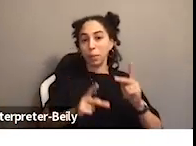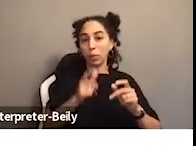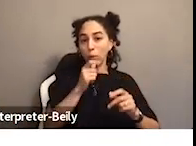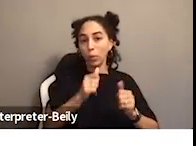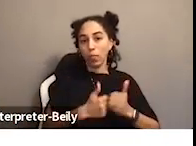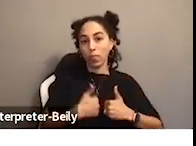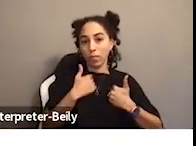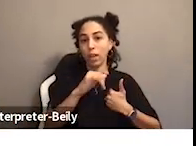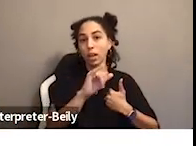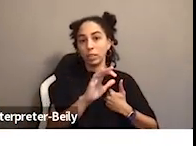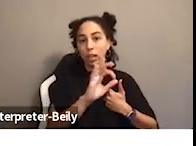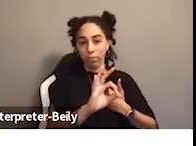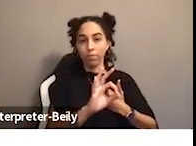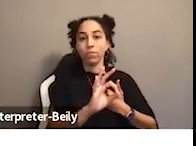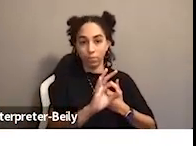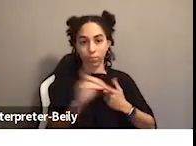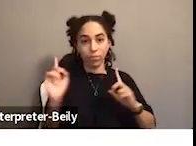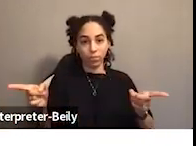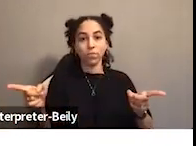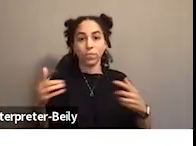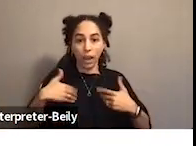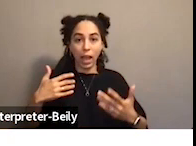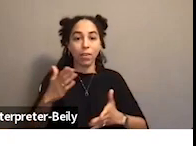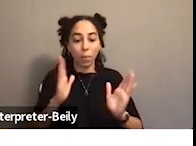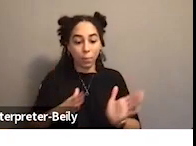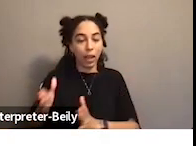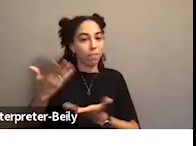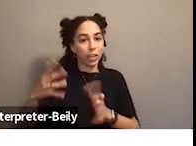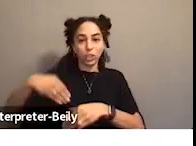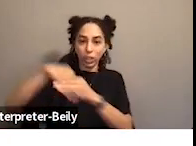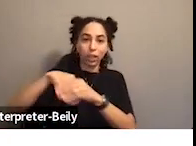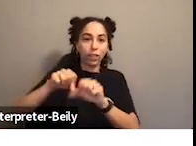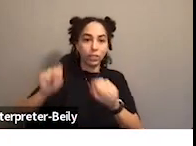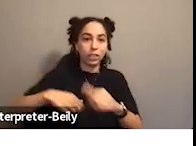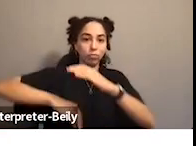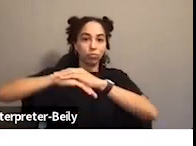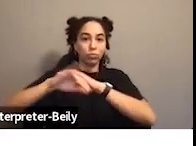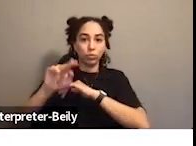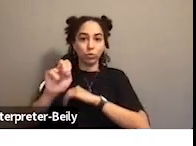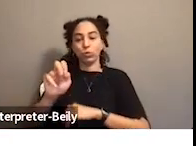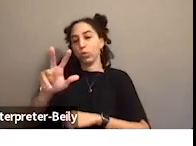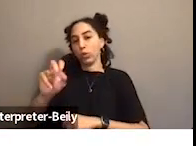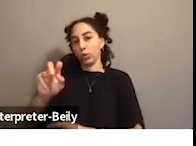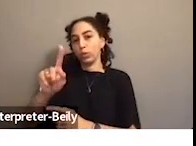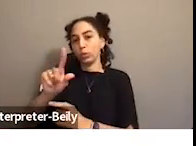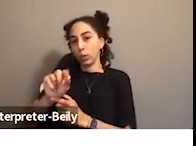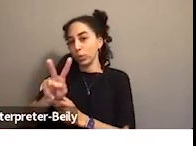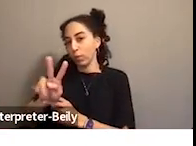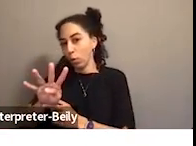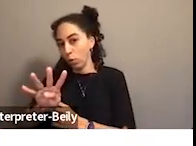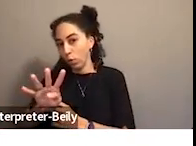in an ICF to have a plan in the system by June 30th of 2024. Hope that